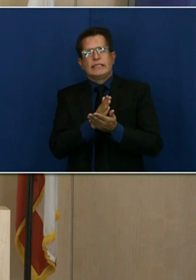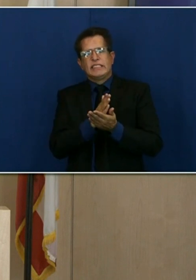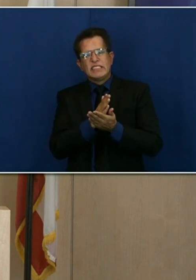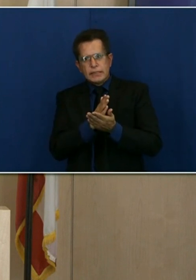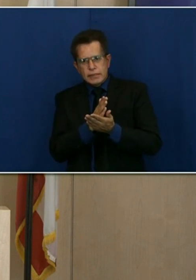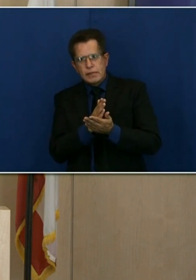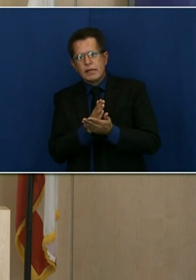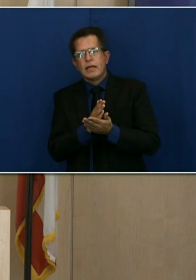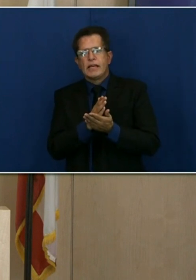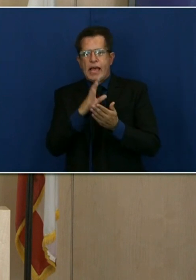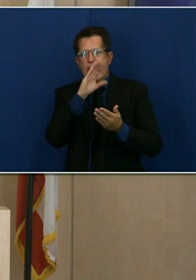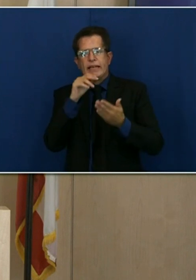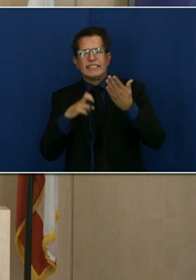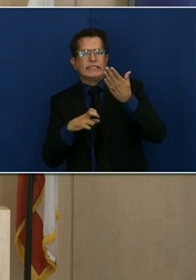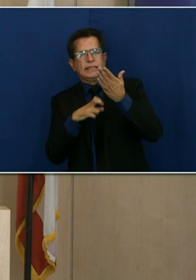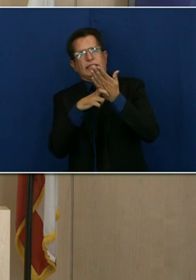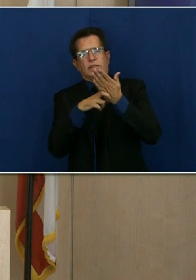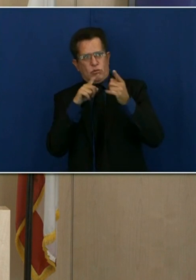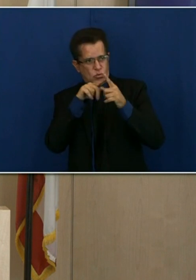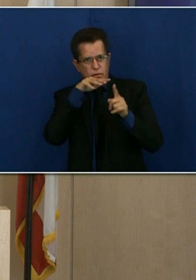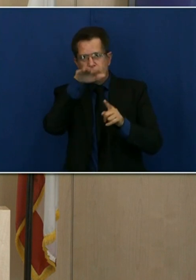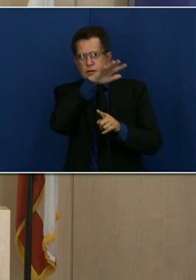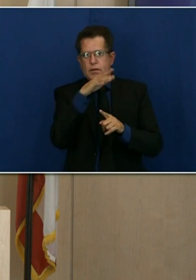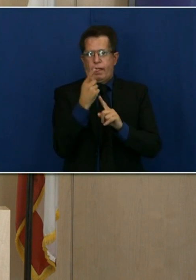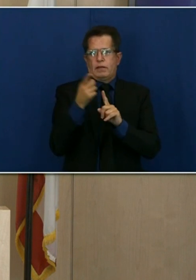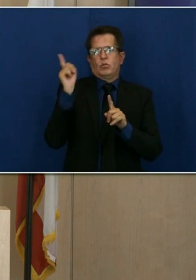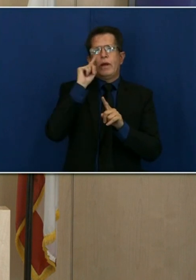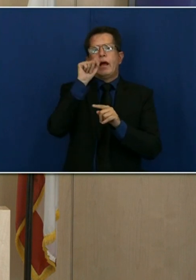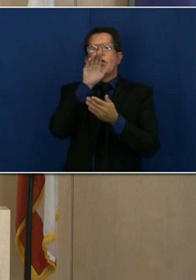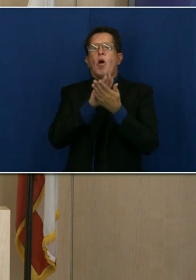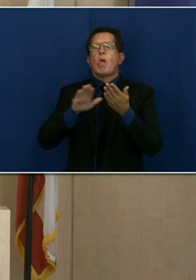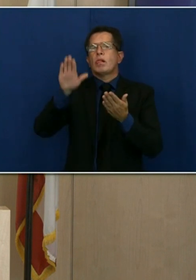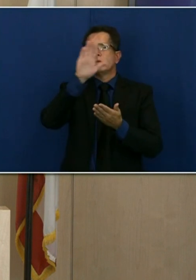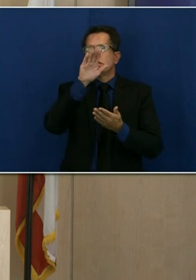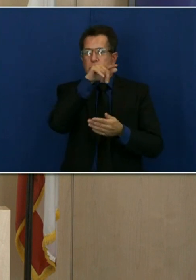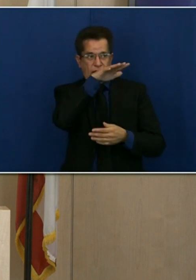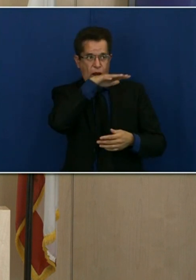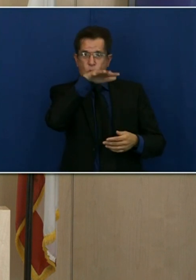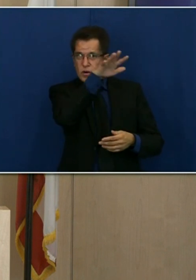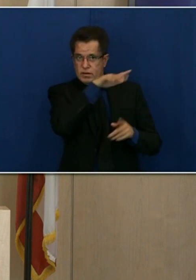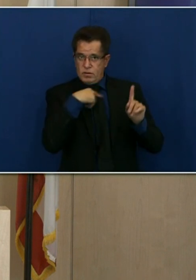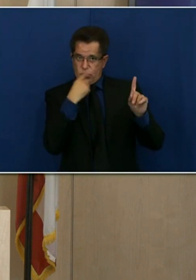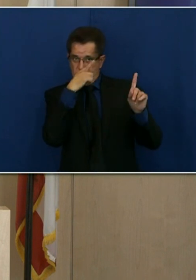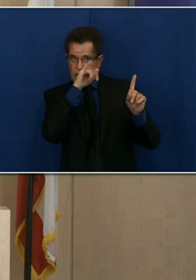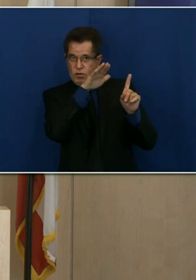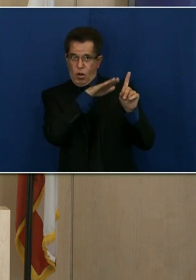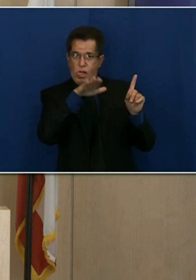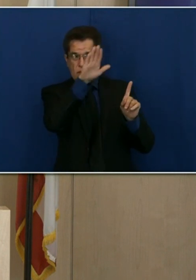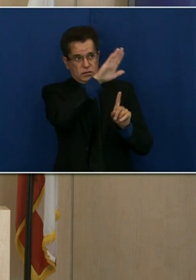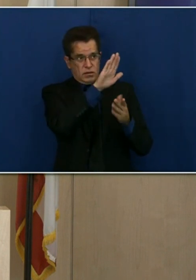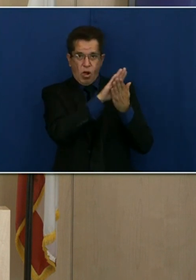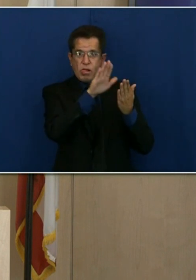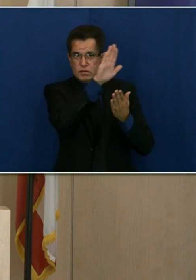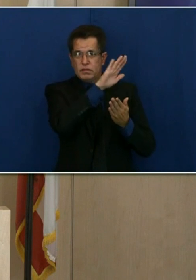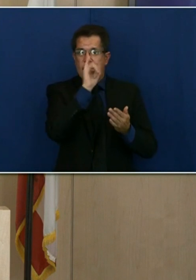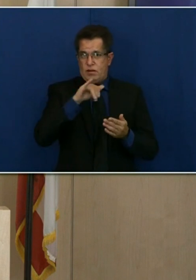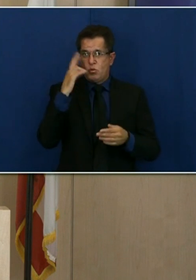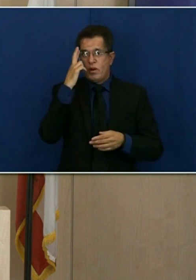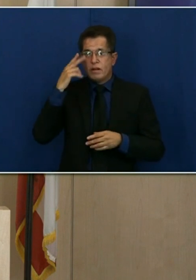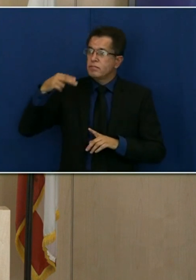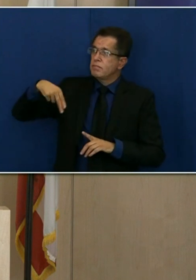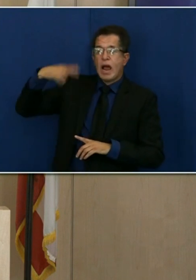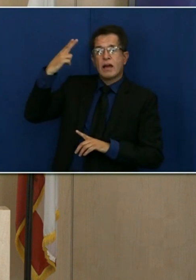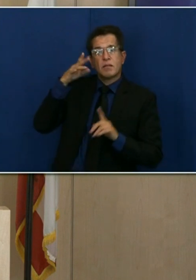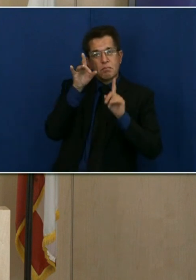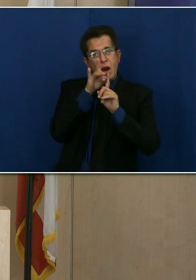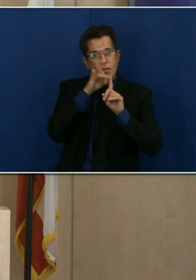handed out over in the college area last week, if there were any cases in that area that drove up the numbers.